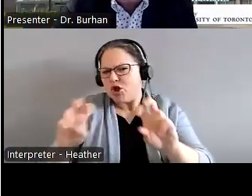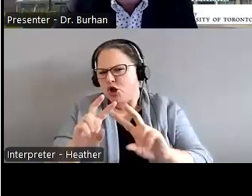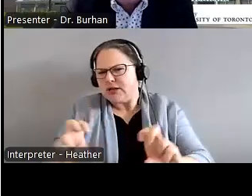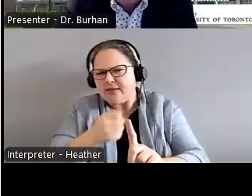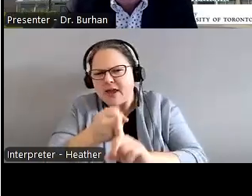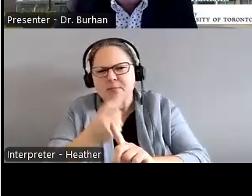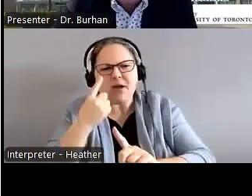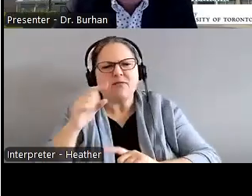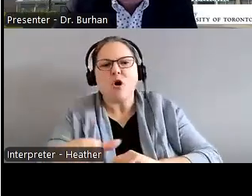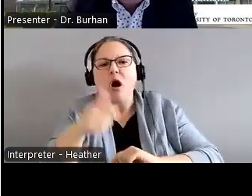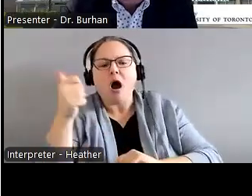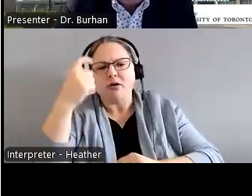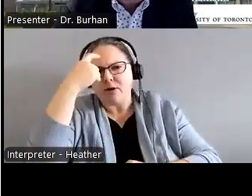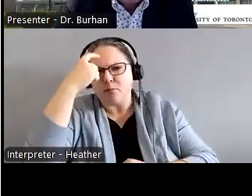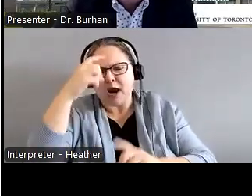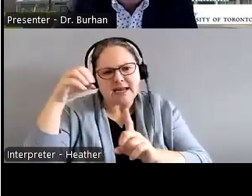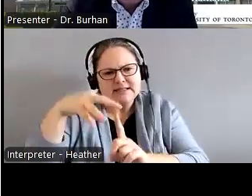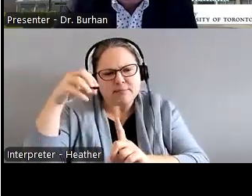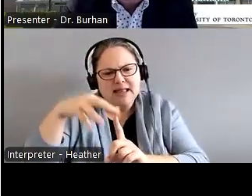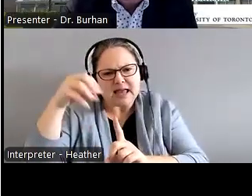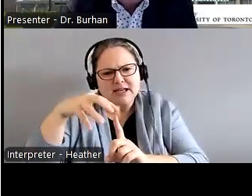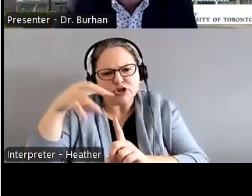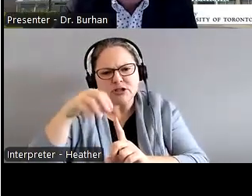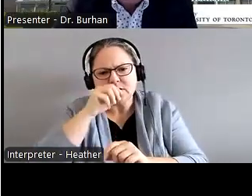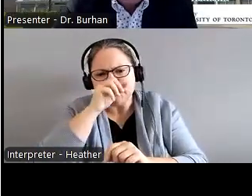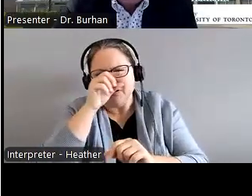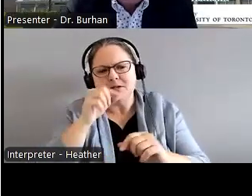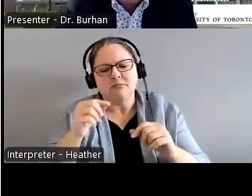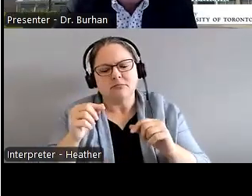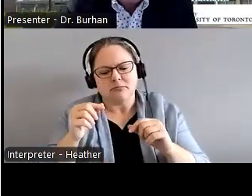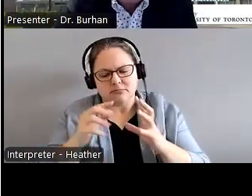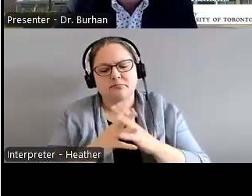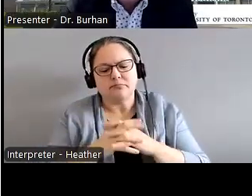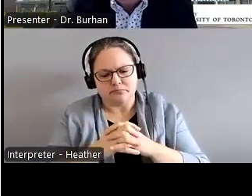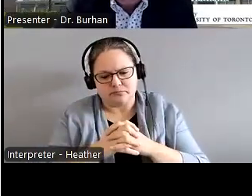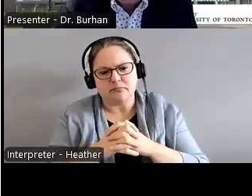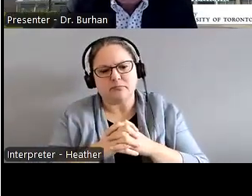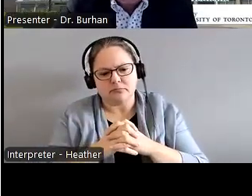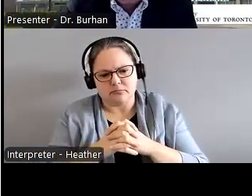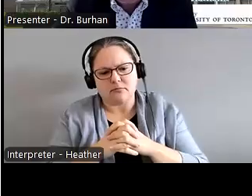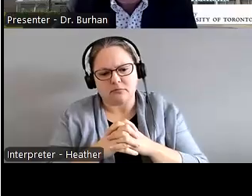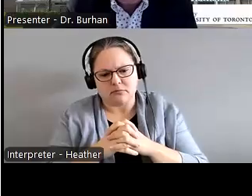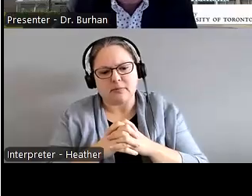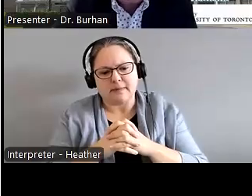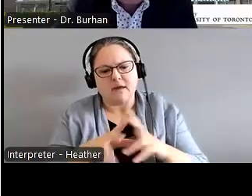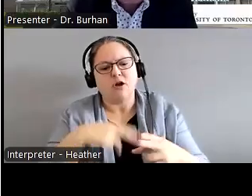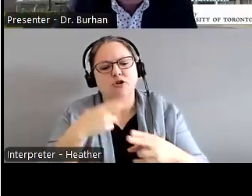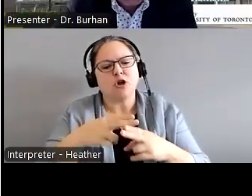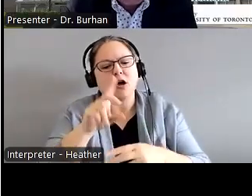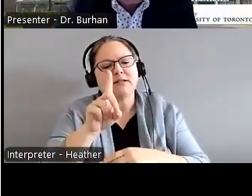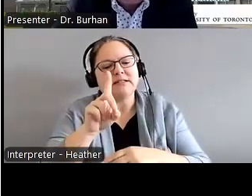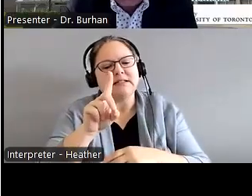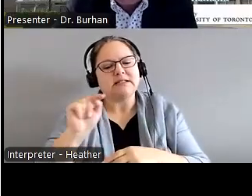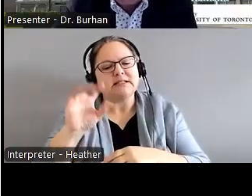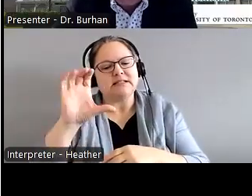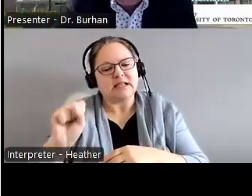of brain stimulation, which is really they call it TDCS, with transcranial direct current stimulation,